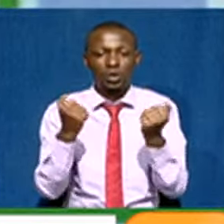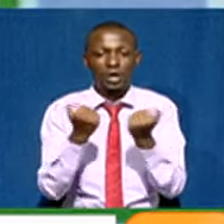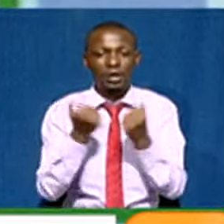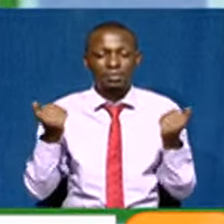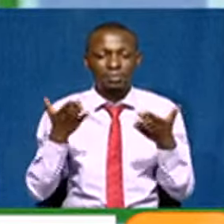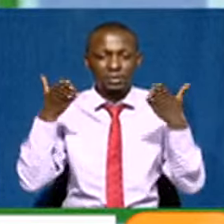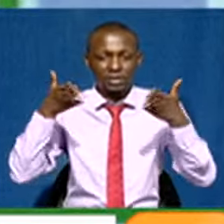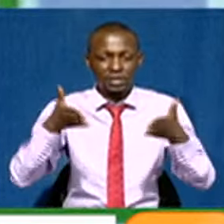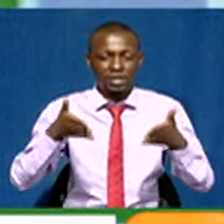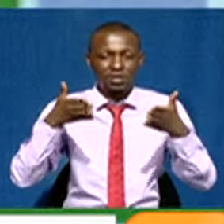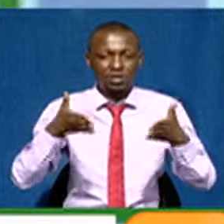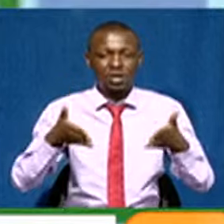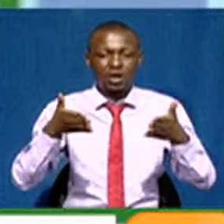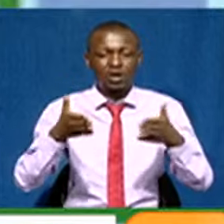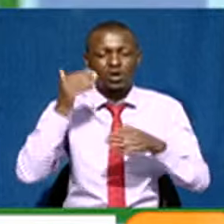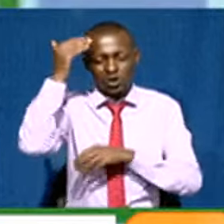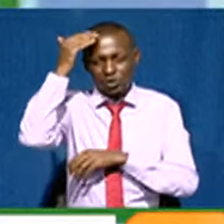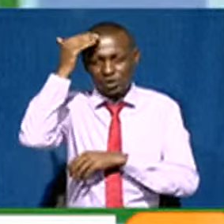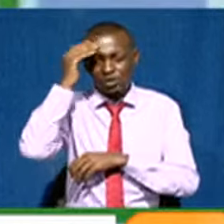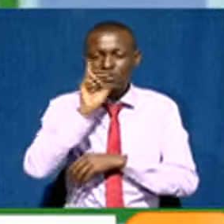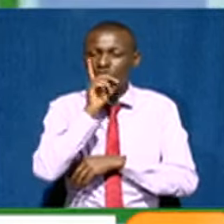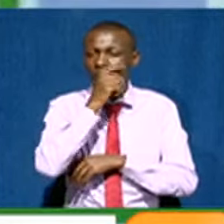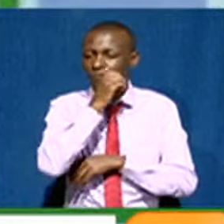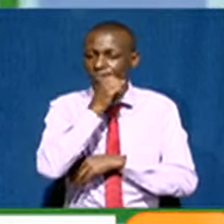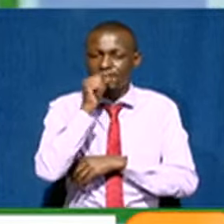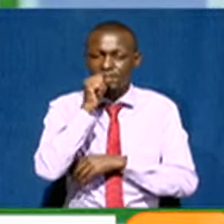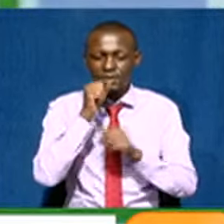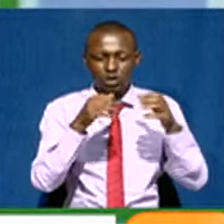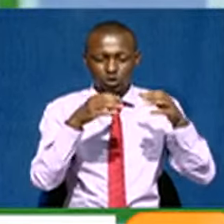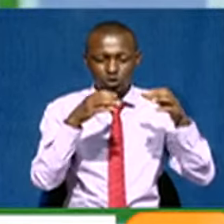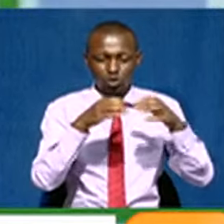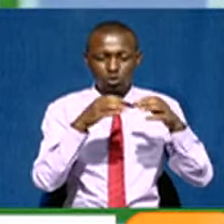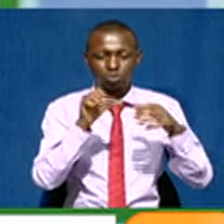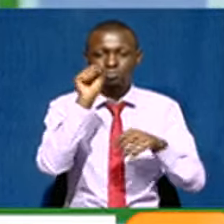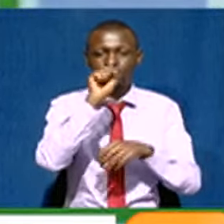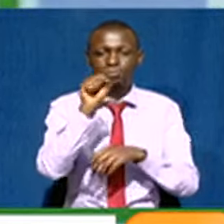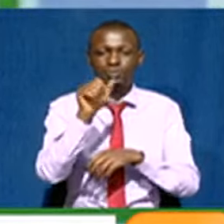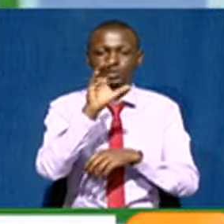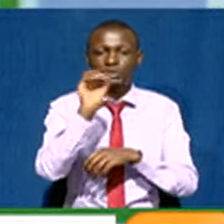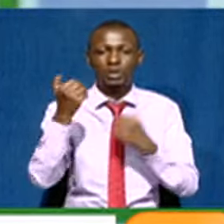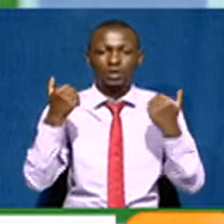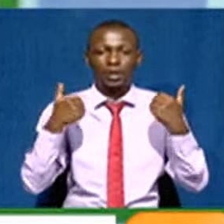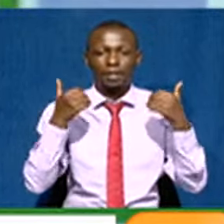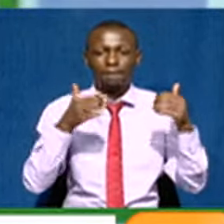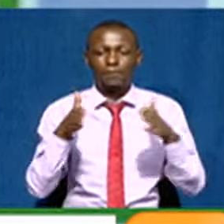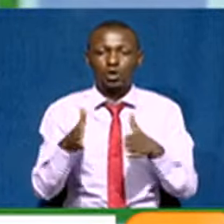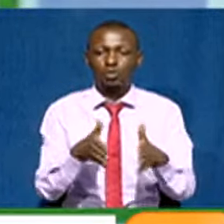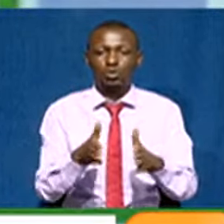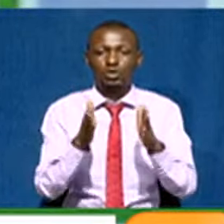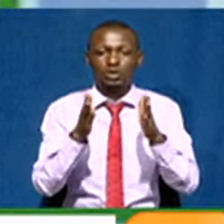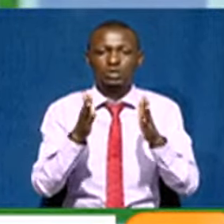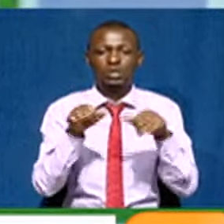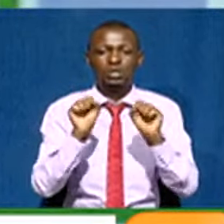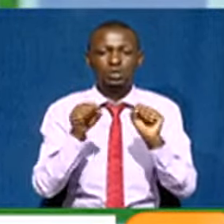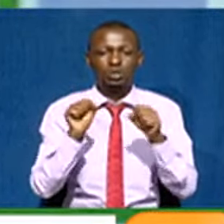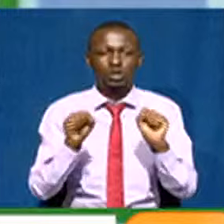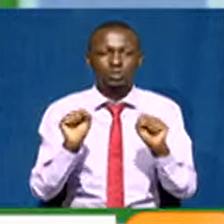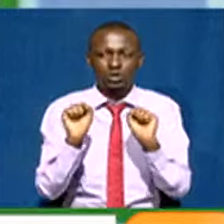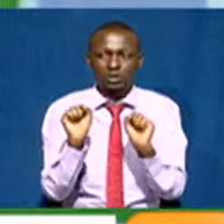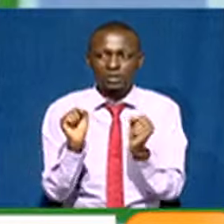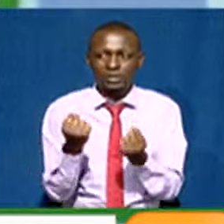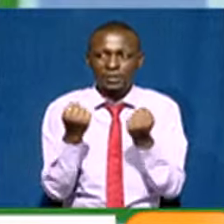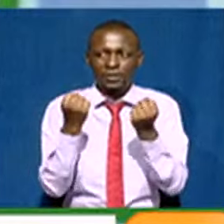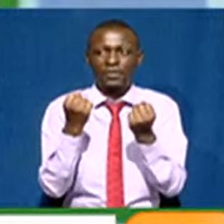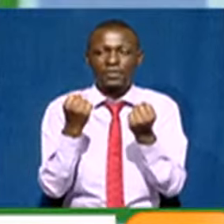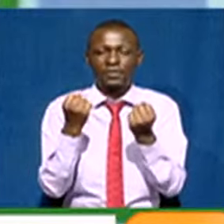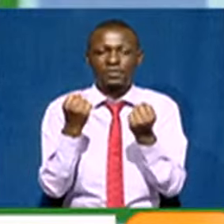rather spanning out very clearly, is that SACCOs offer an avenue of fast savings, but of course